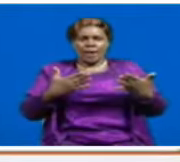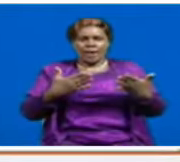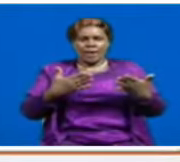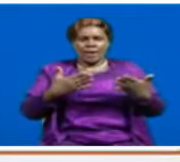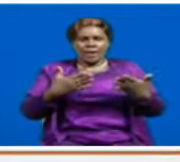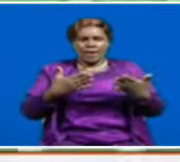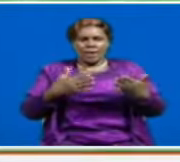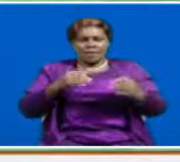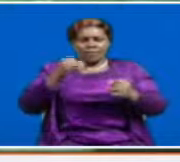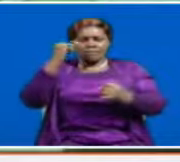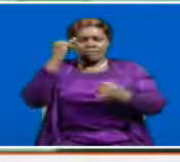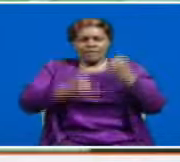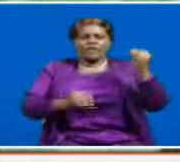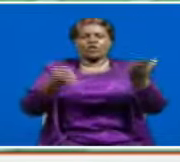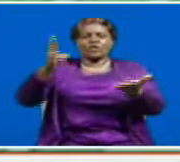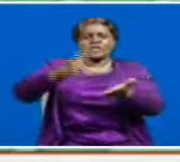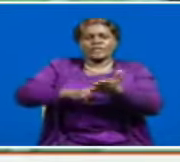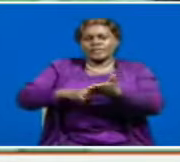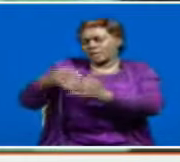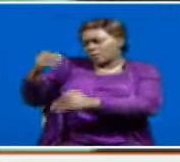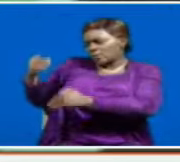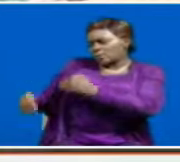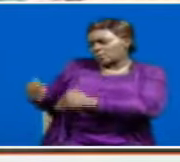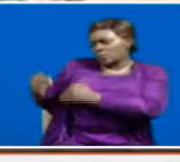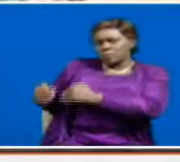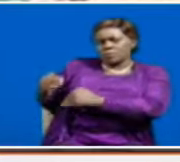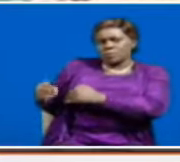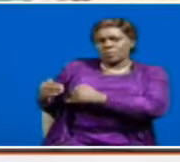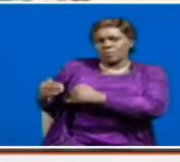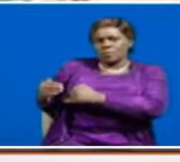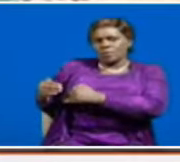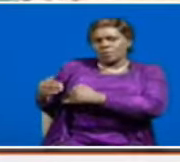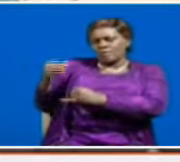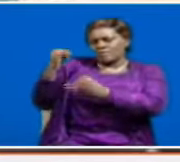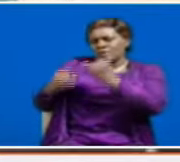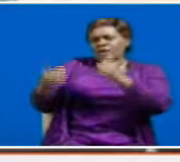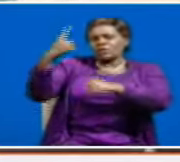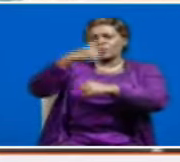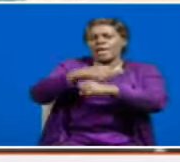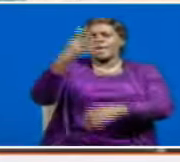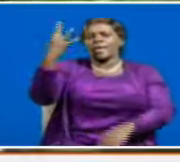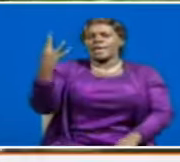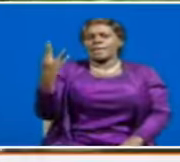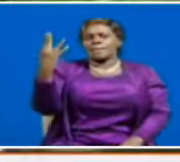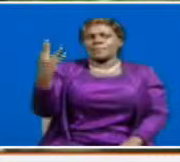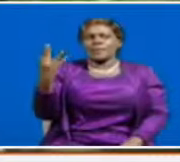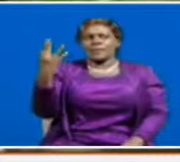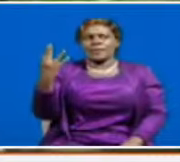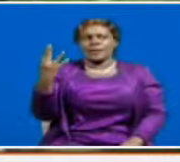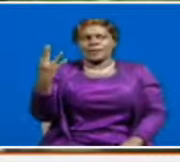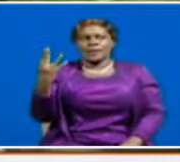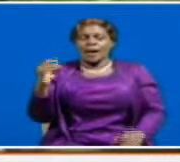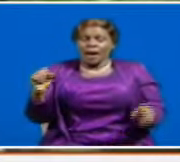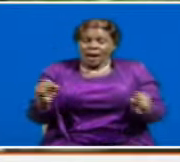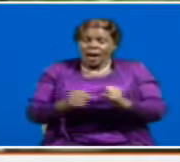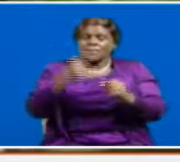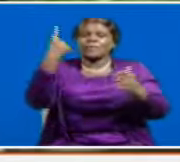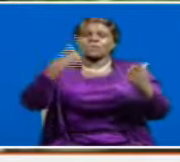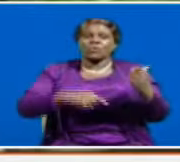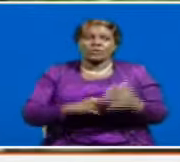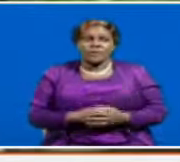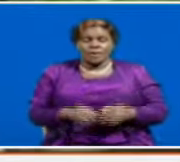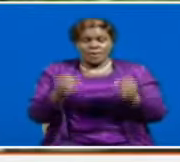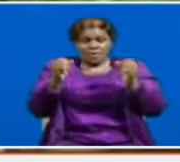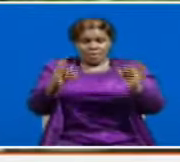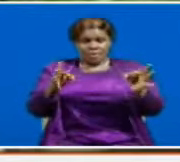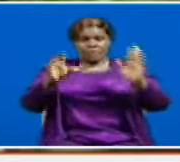ya kuratibu upya mipaka ya maeneo bunge ambayo makataa yake ni Aprili hii. What would happen if